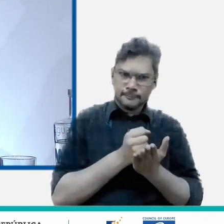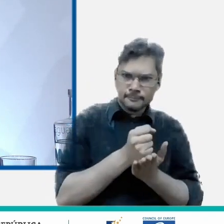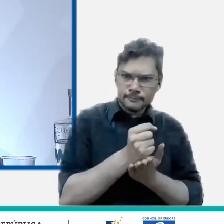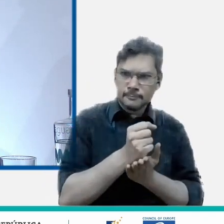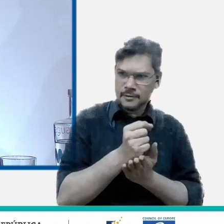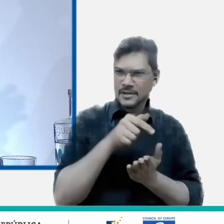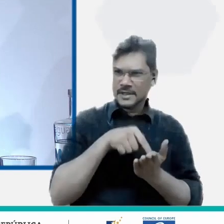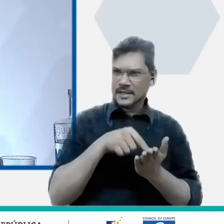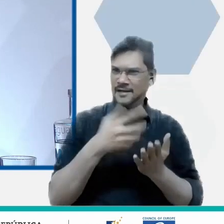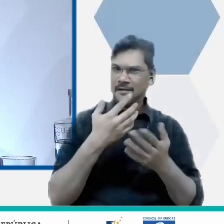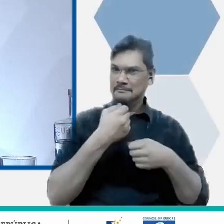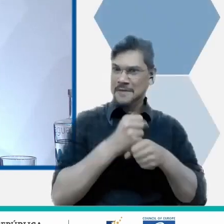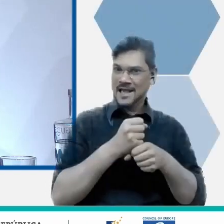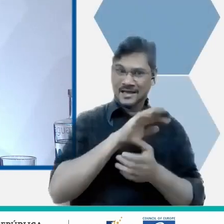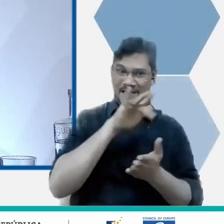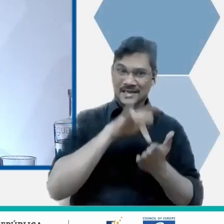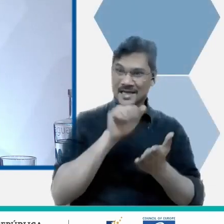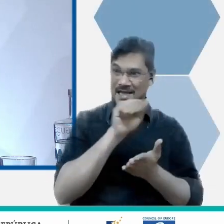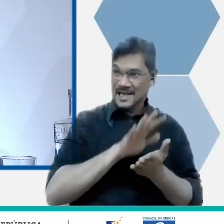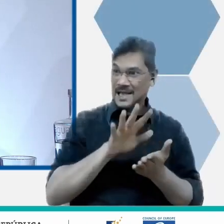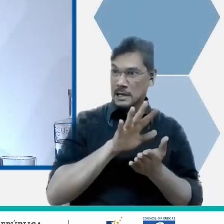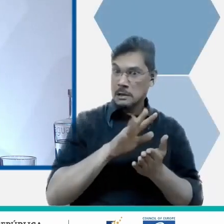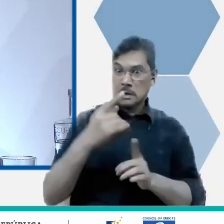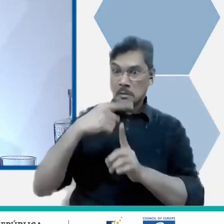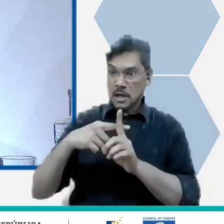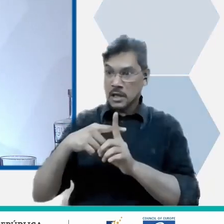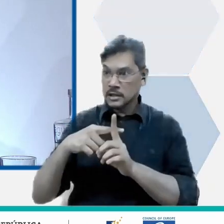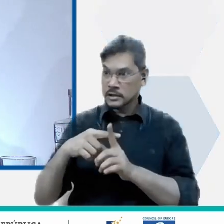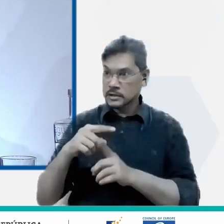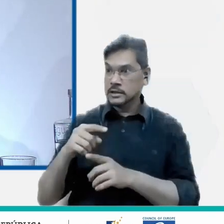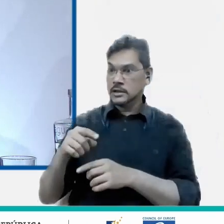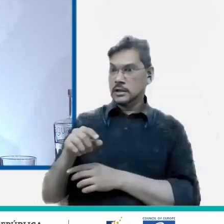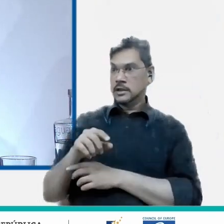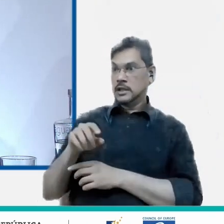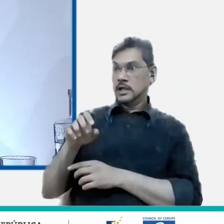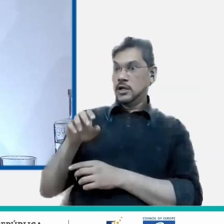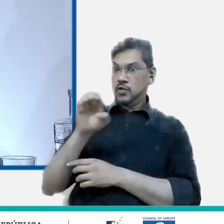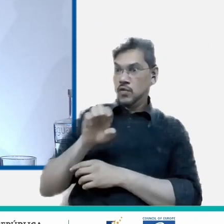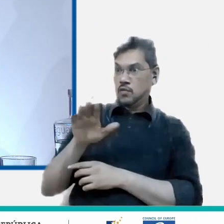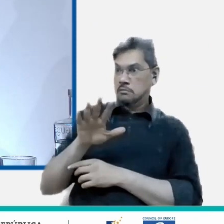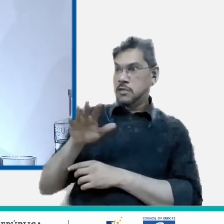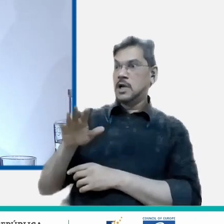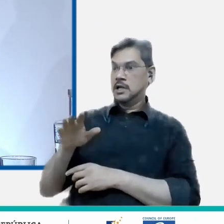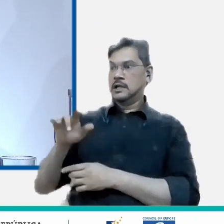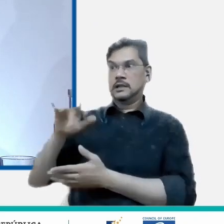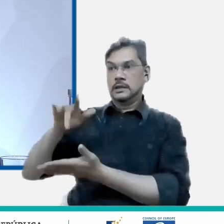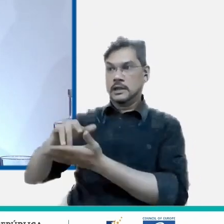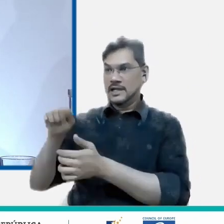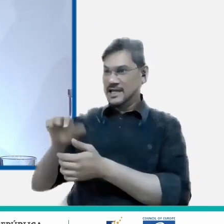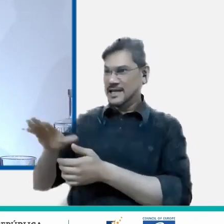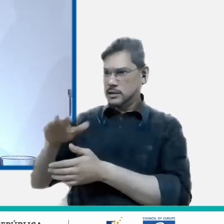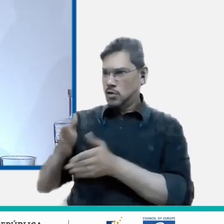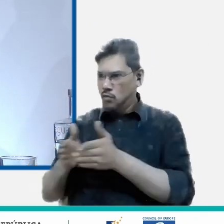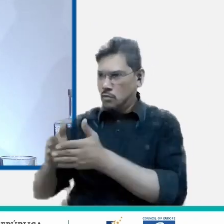and the regional roadmap for Europe and Central Asia and complementarities between the two approaches. I thank you very much, and we'll certainly have